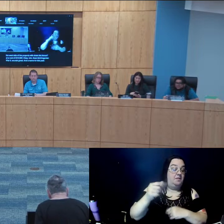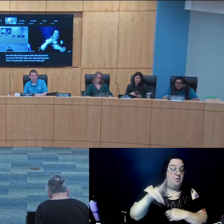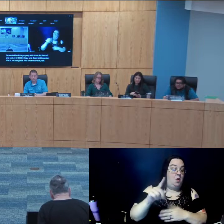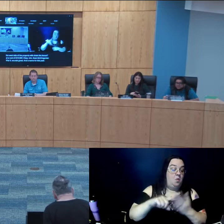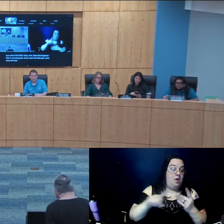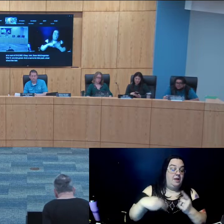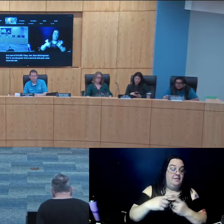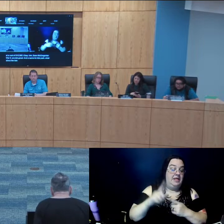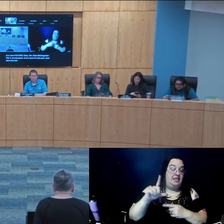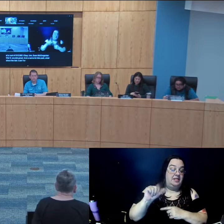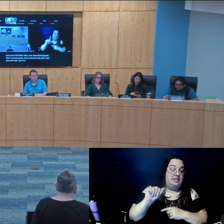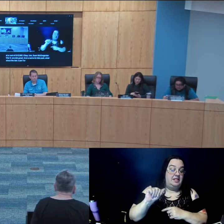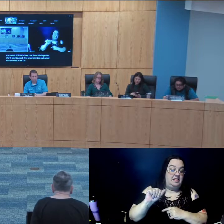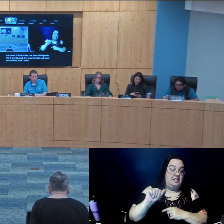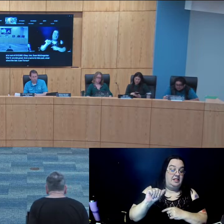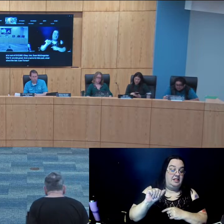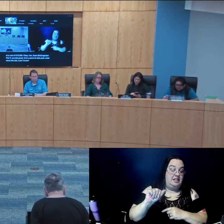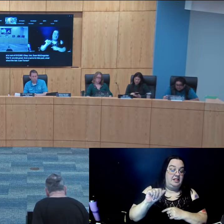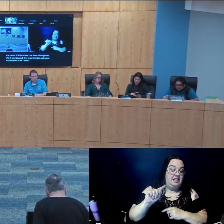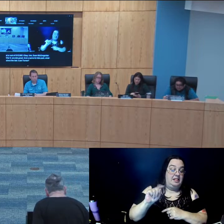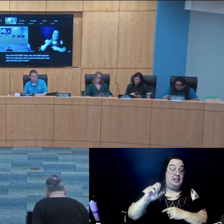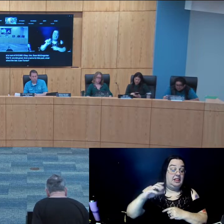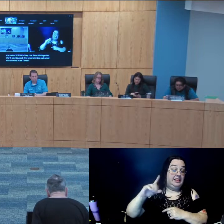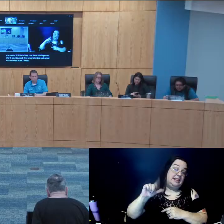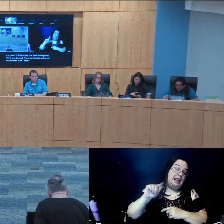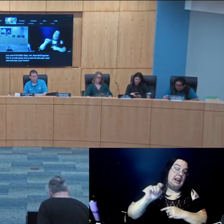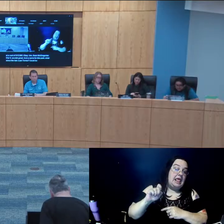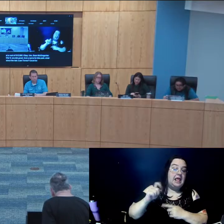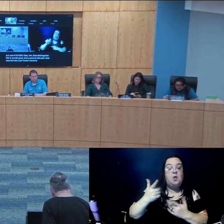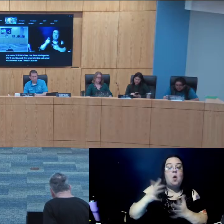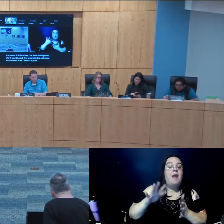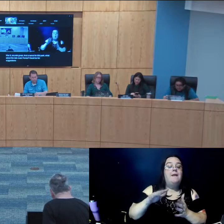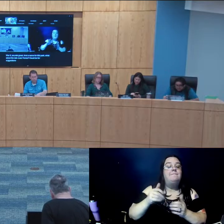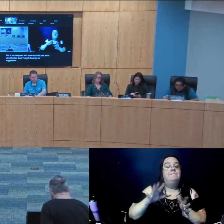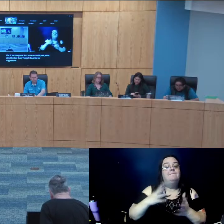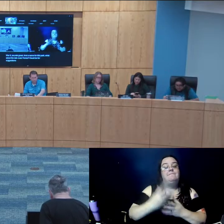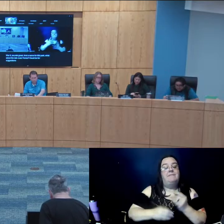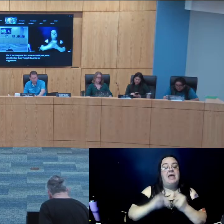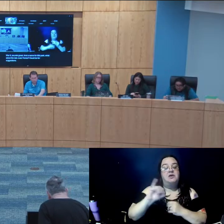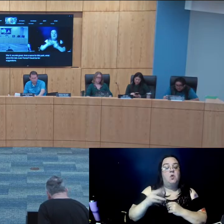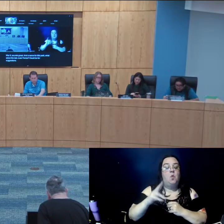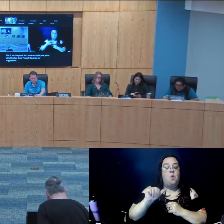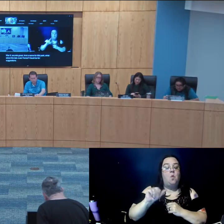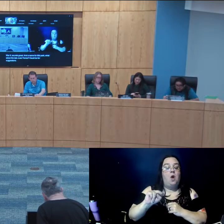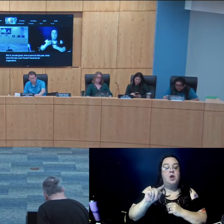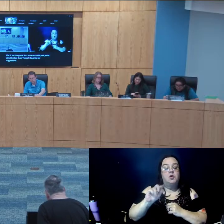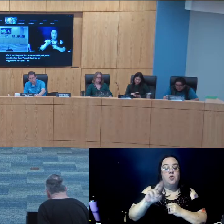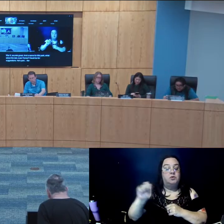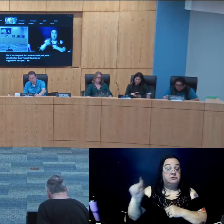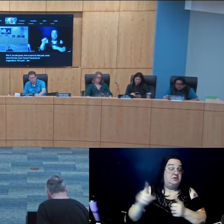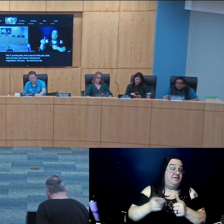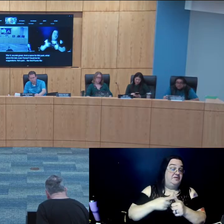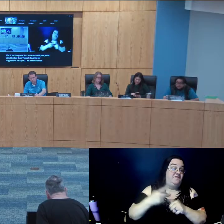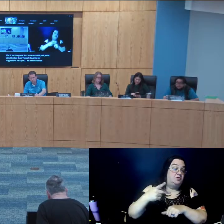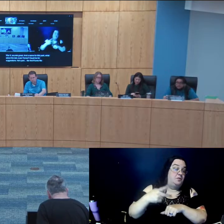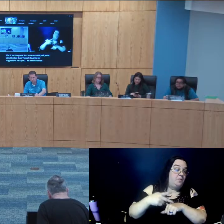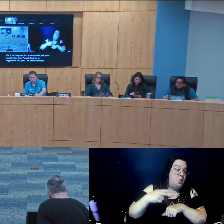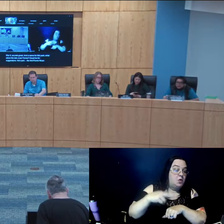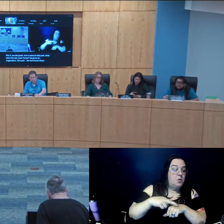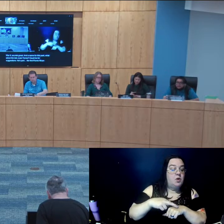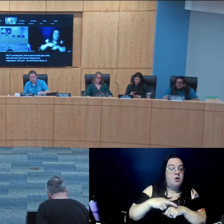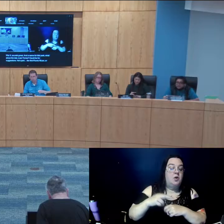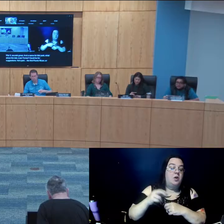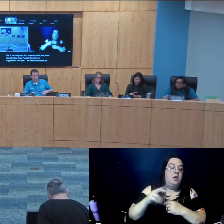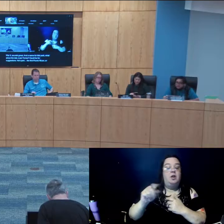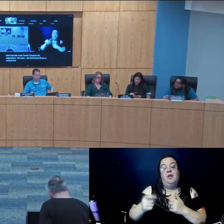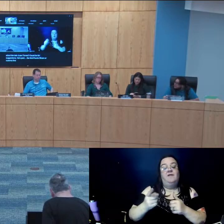Juan Torres? Could be, for suggestions. He's the first Puerto Rican or first